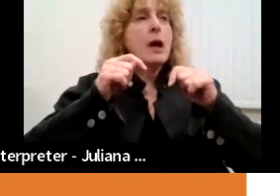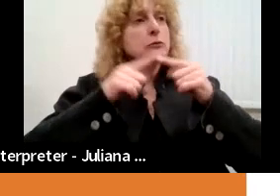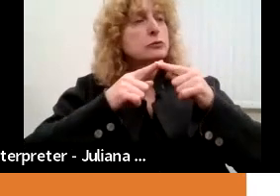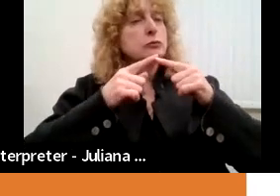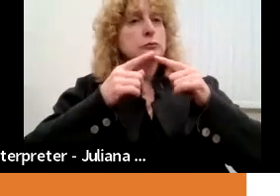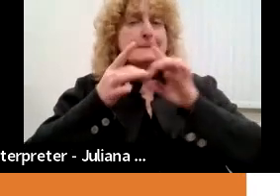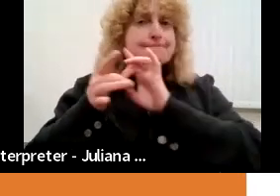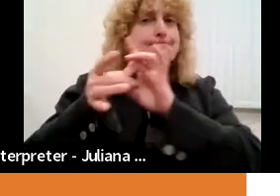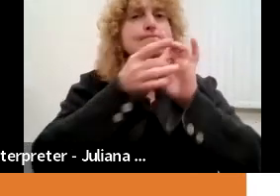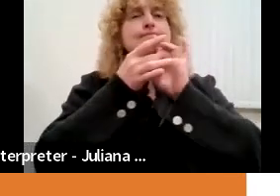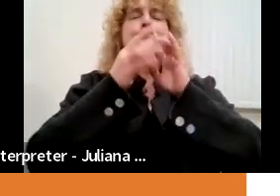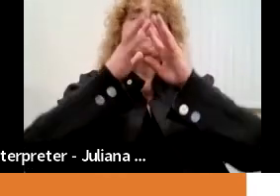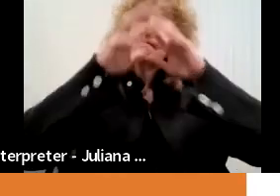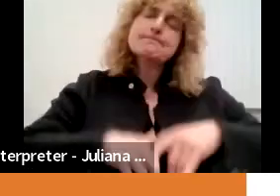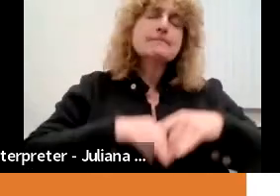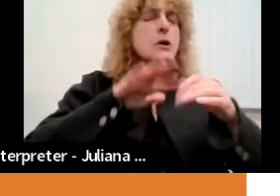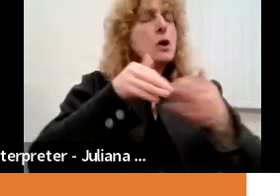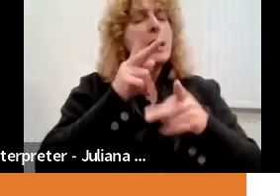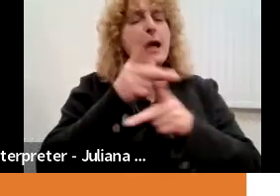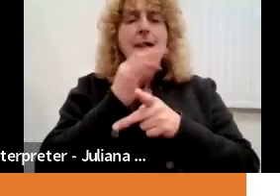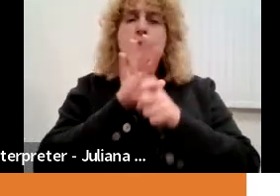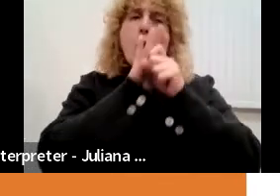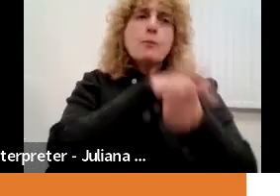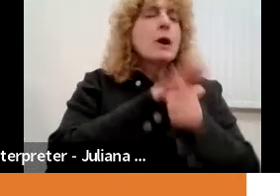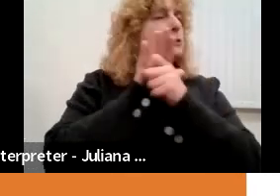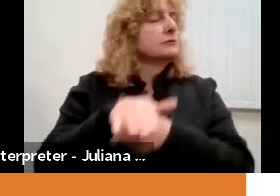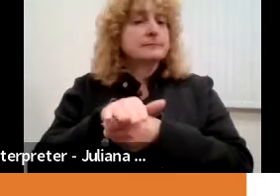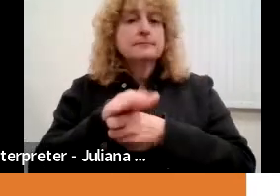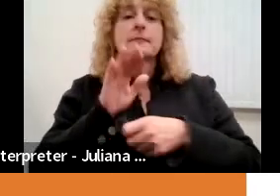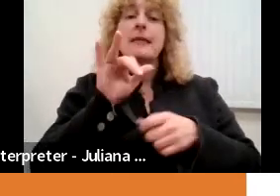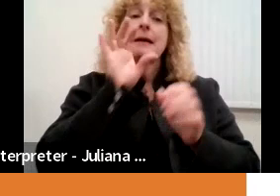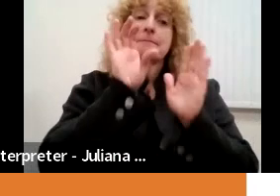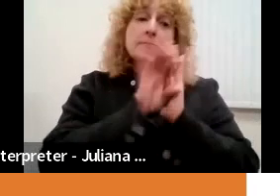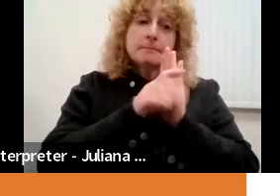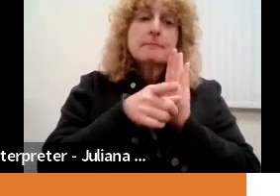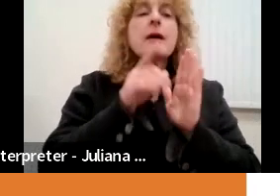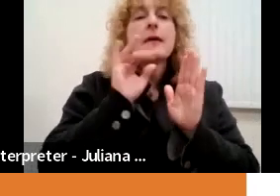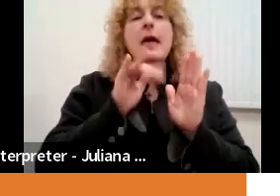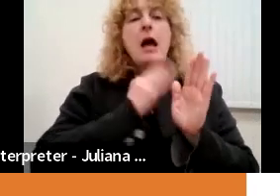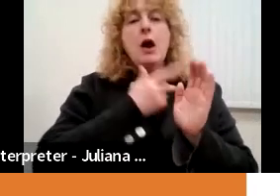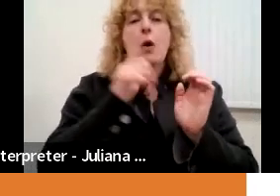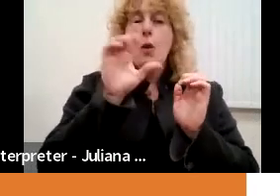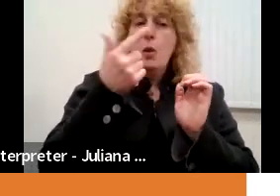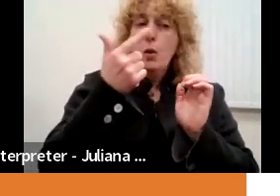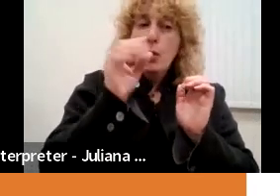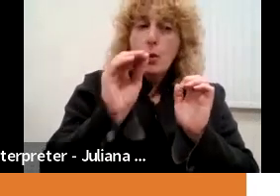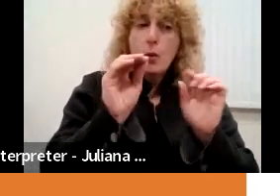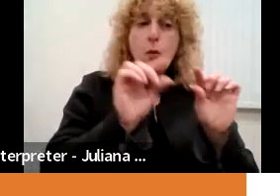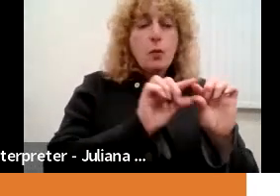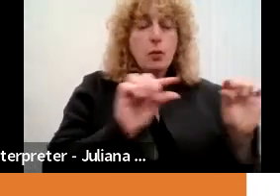oppression. The image on the screen is an image of our logo with stacked wording, Michigan Disability Rights